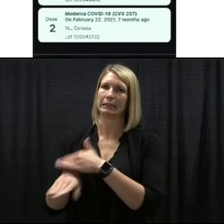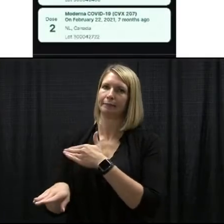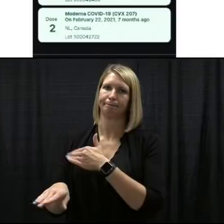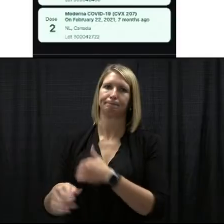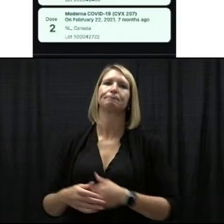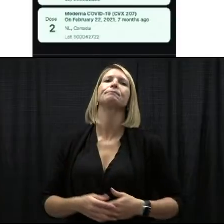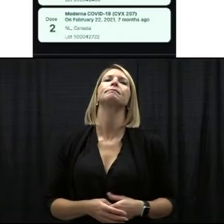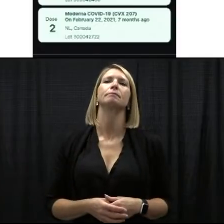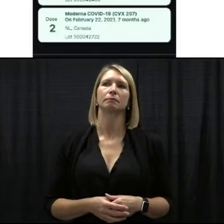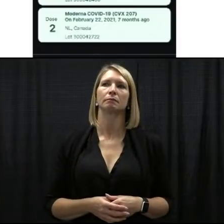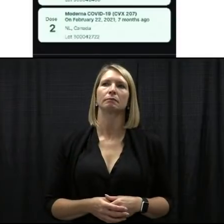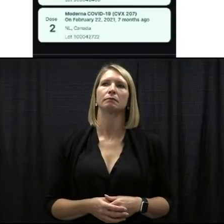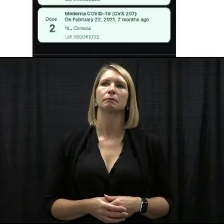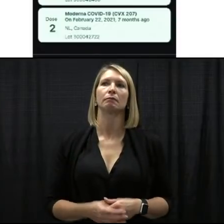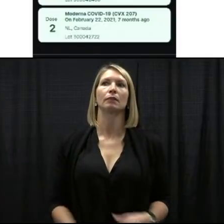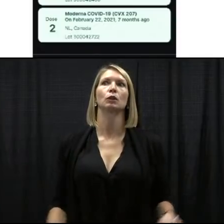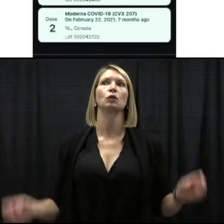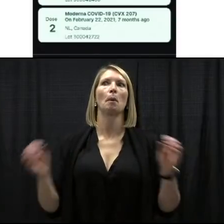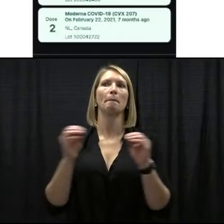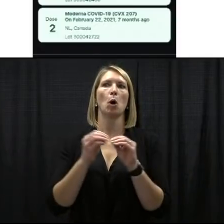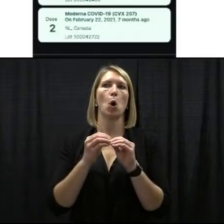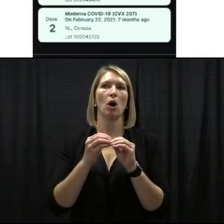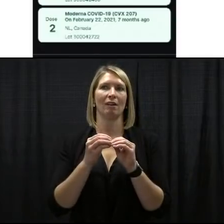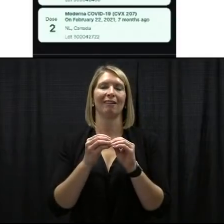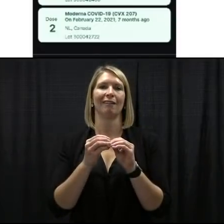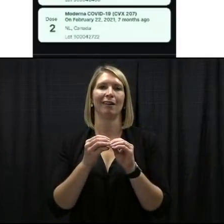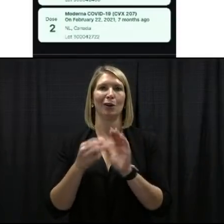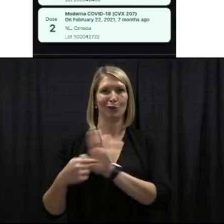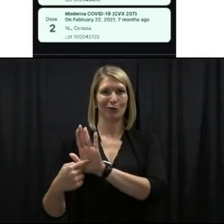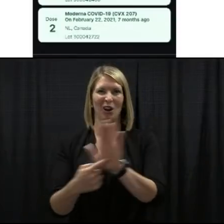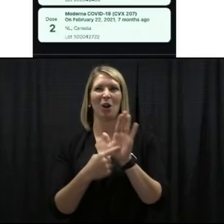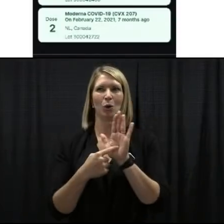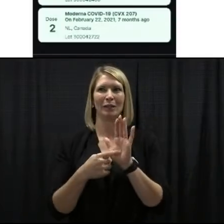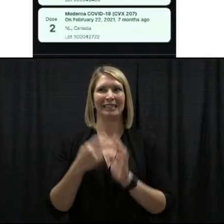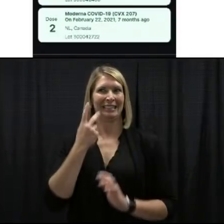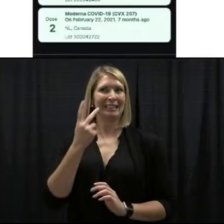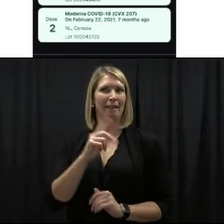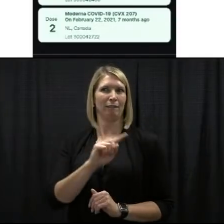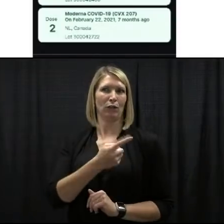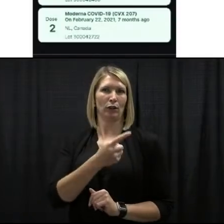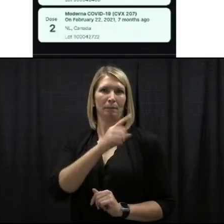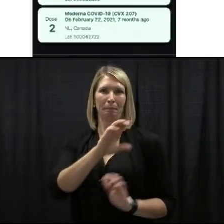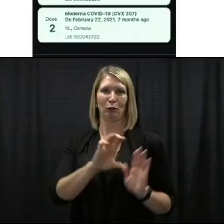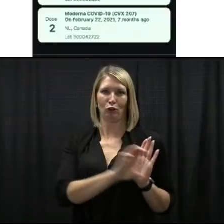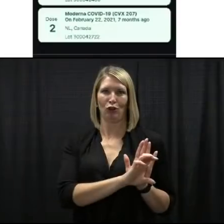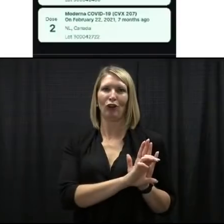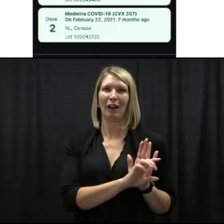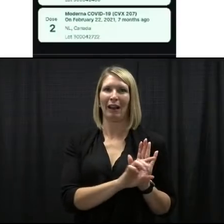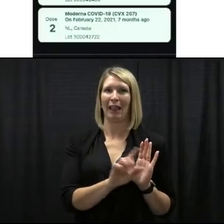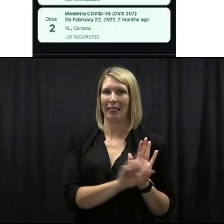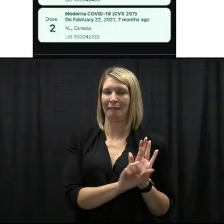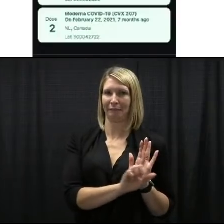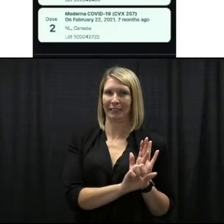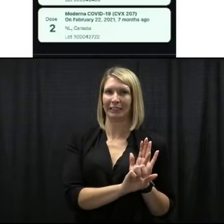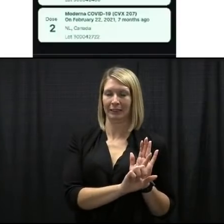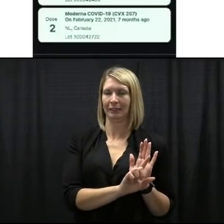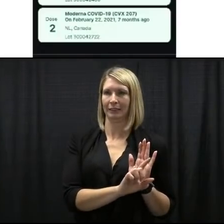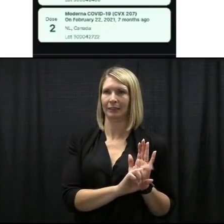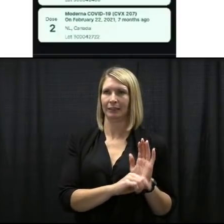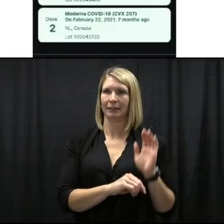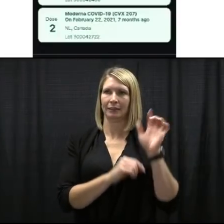So then, just to give you a few more visuals. So on the left here, you can see, this is what